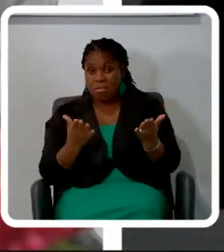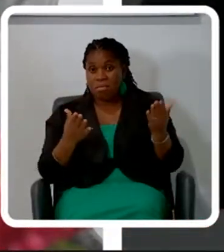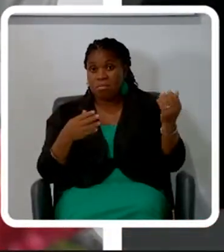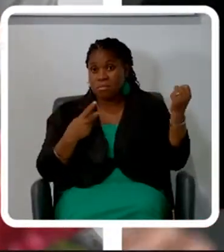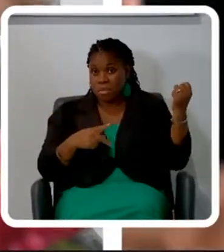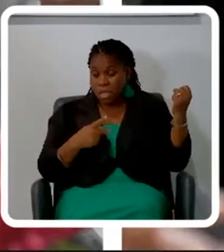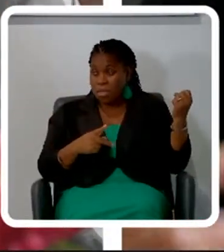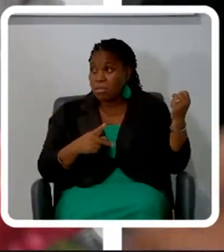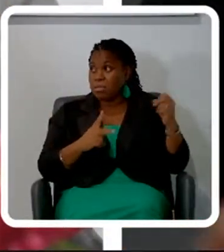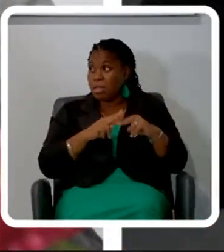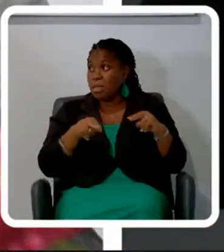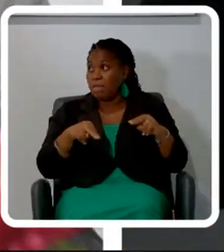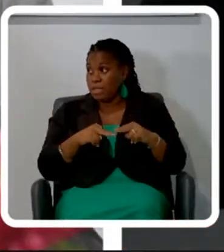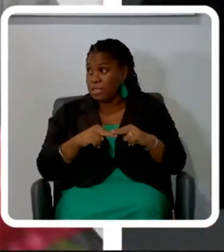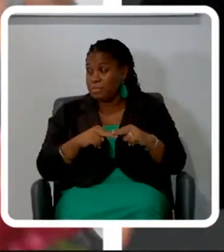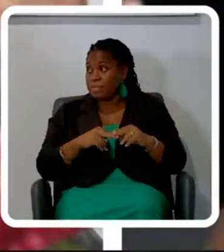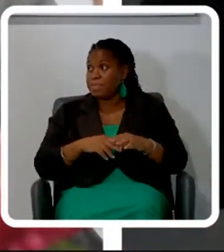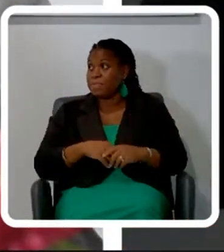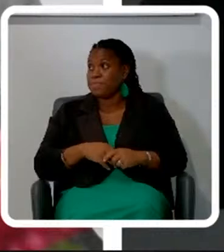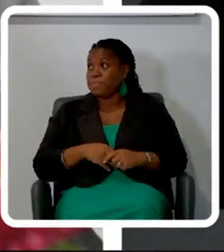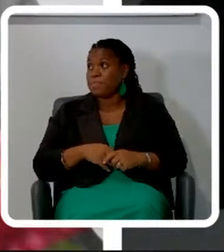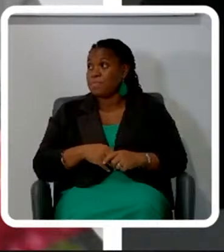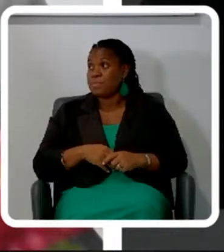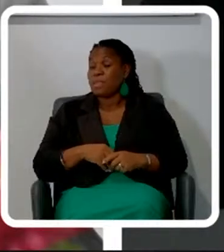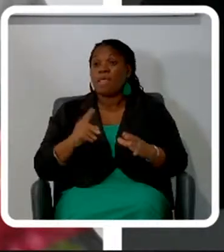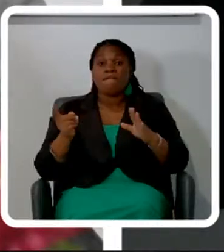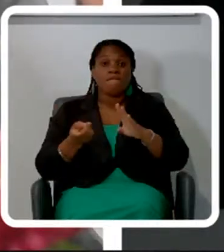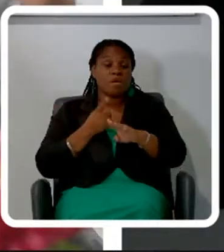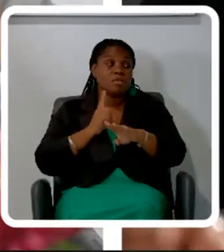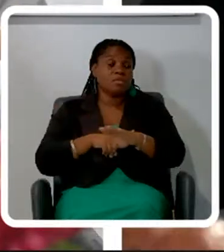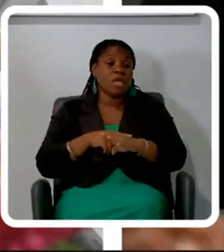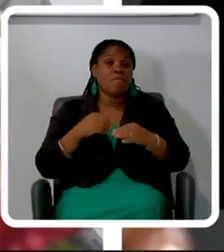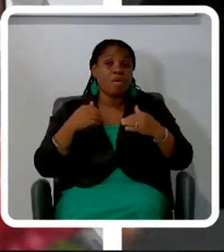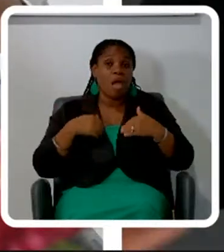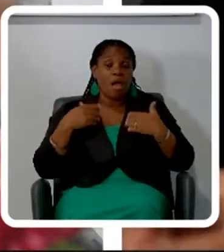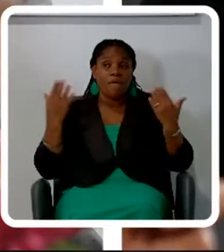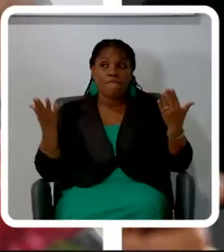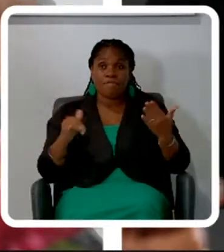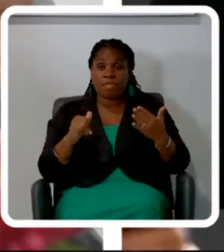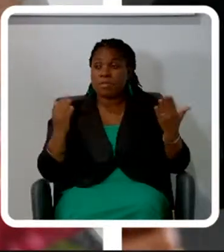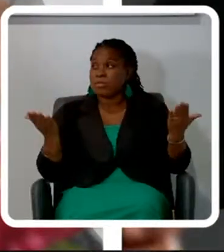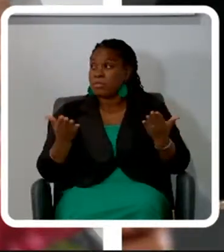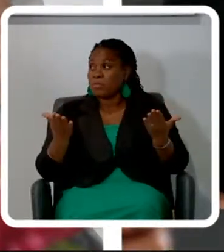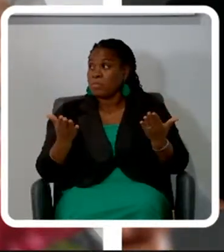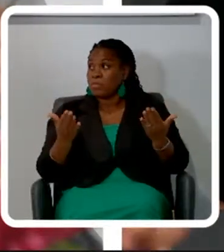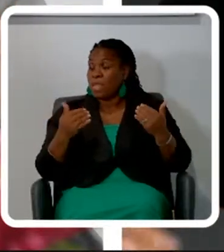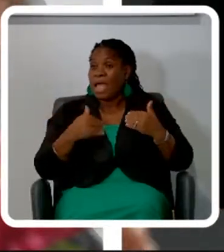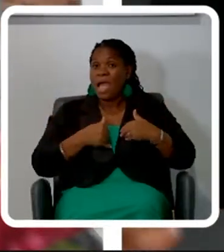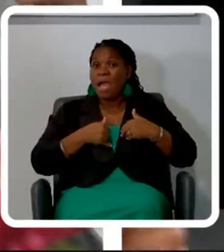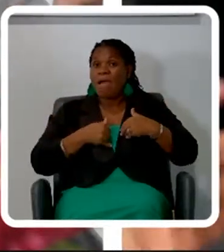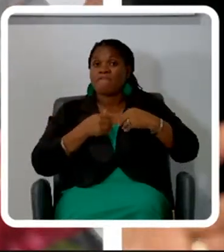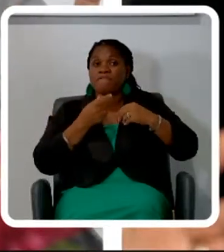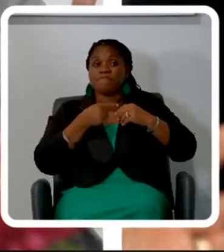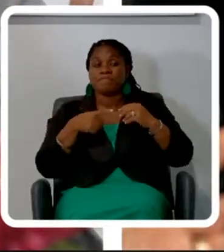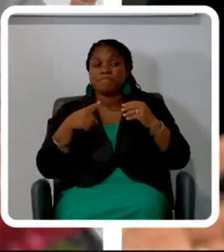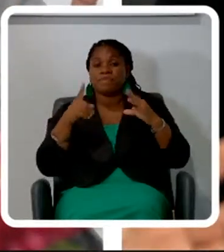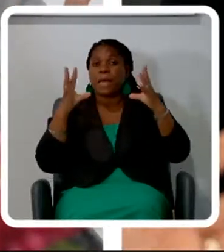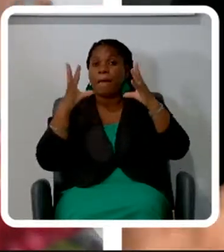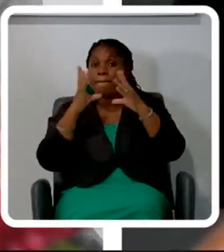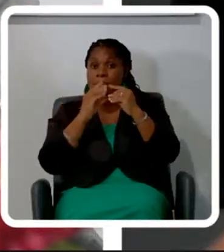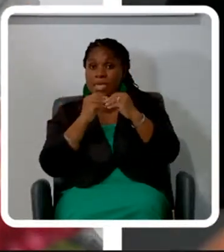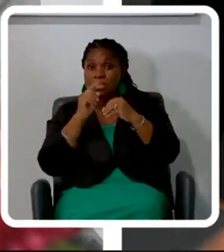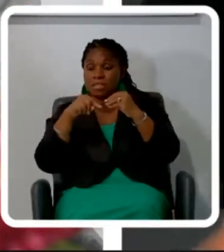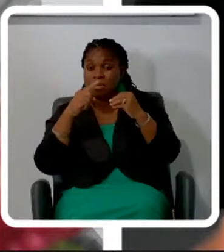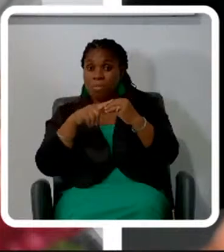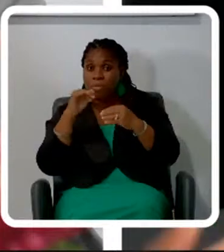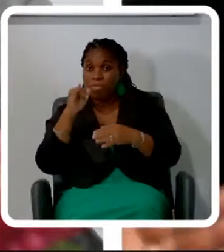set up an endoscopic suite for the first time in St. Kitts and Nevis. And we are having an endoscopic conference here